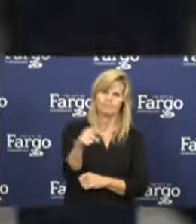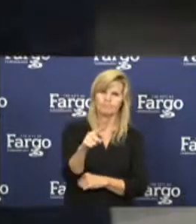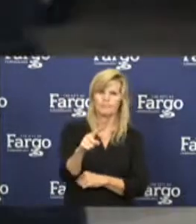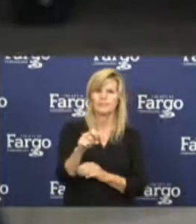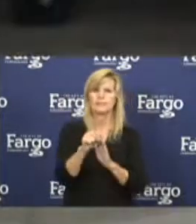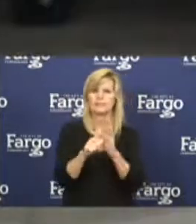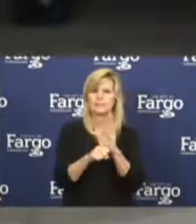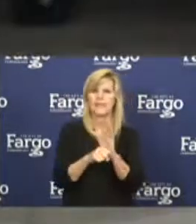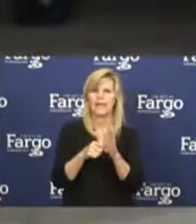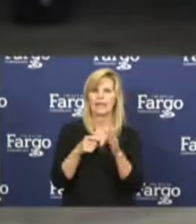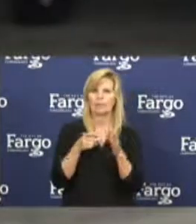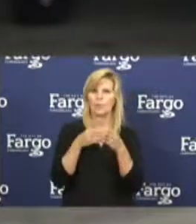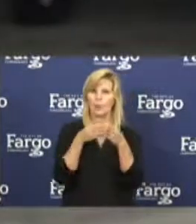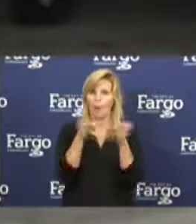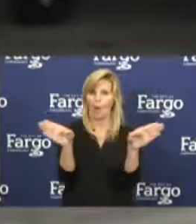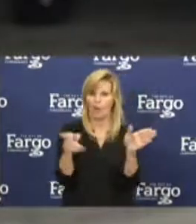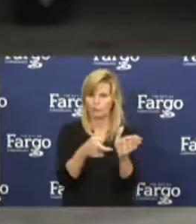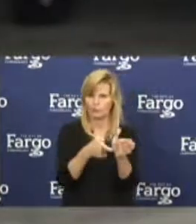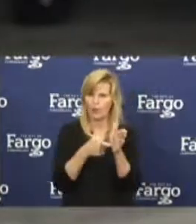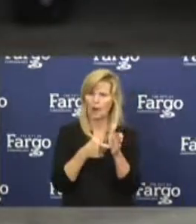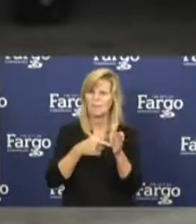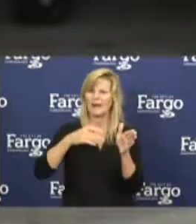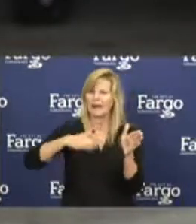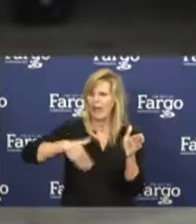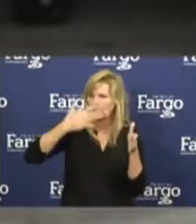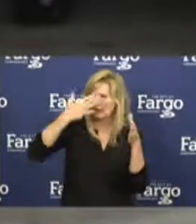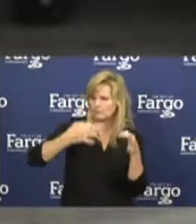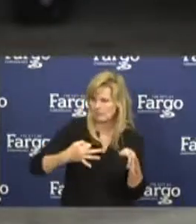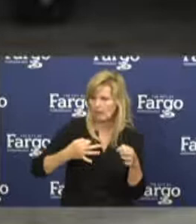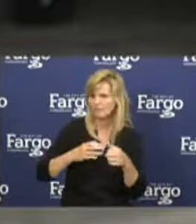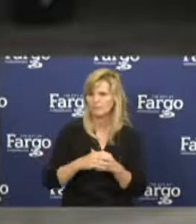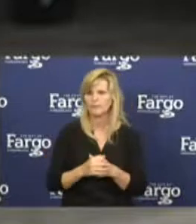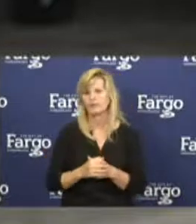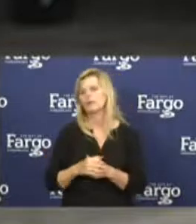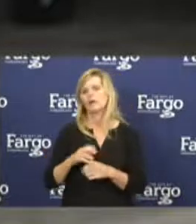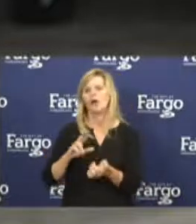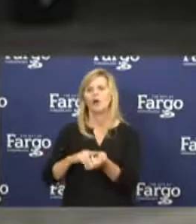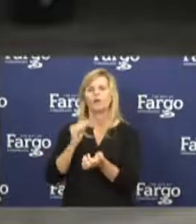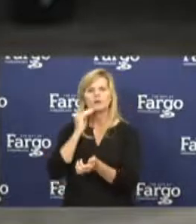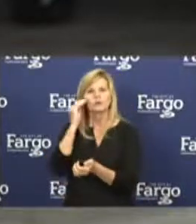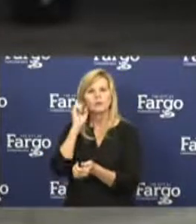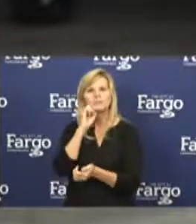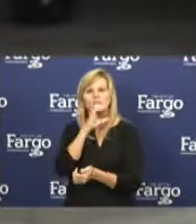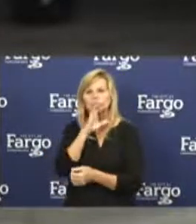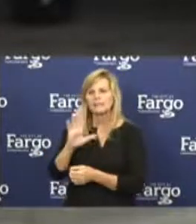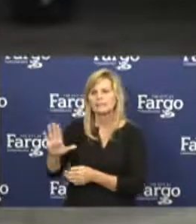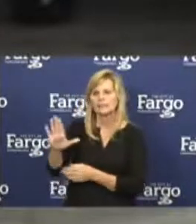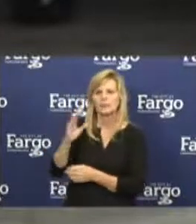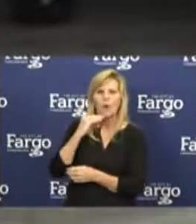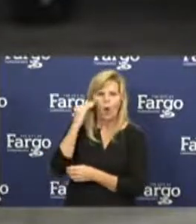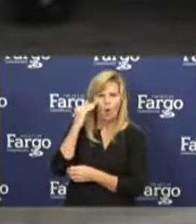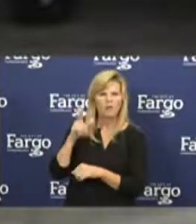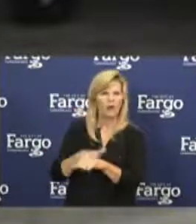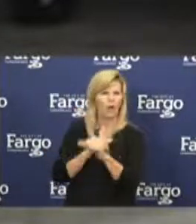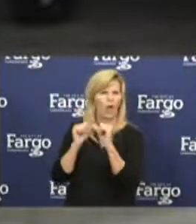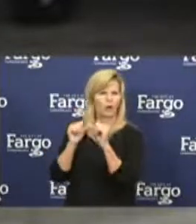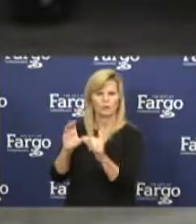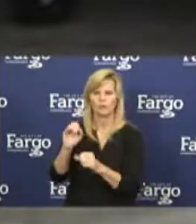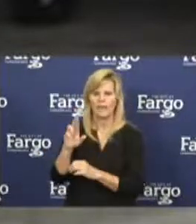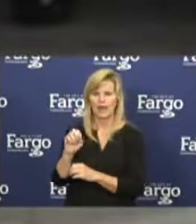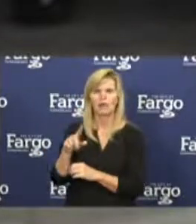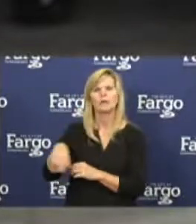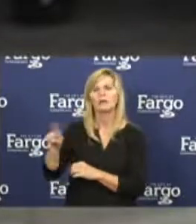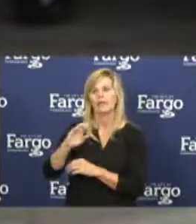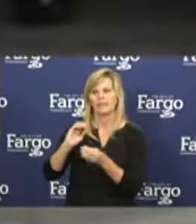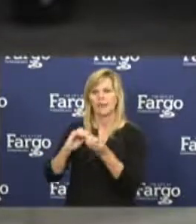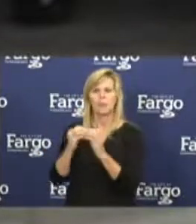masks in indoor places. Our long-term care, as Brenton had mentioned, it's certainly improved with all the